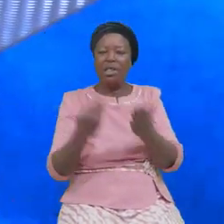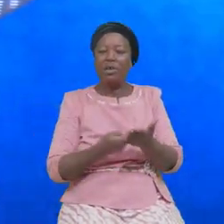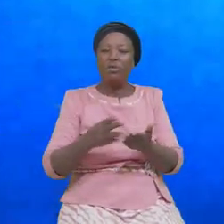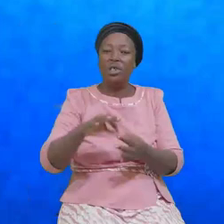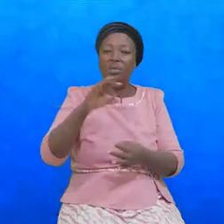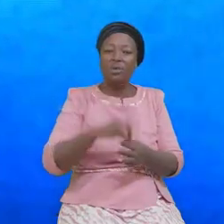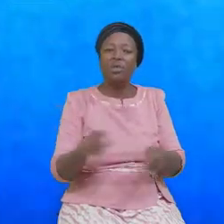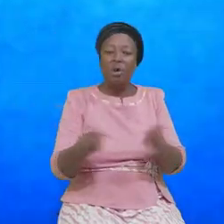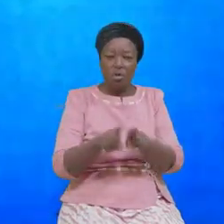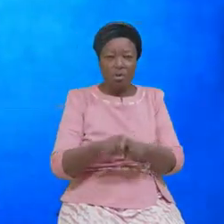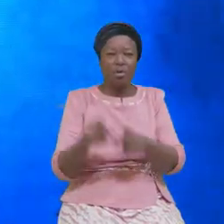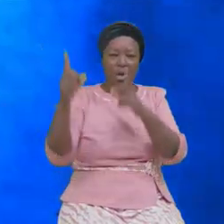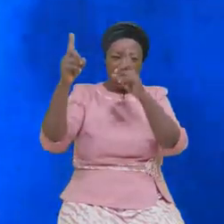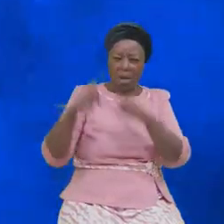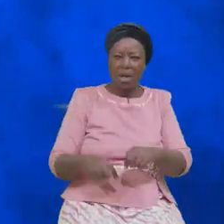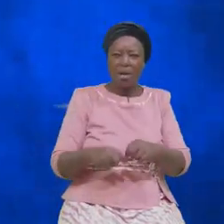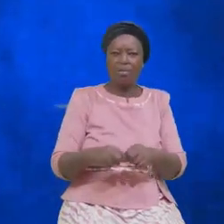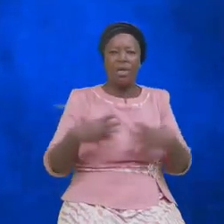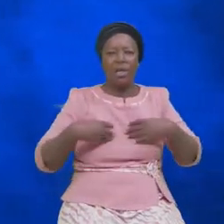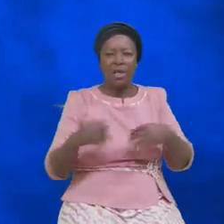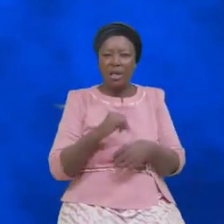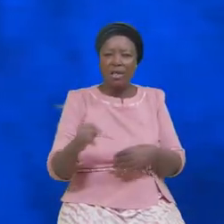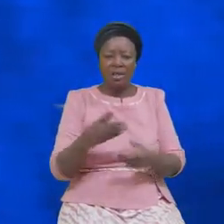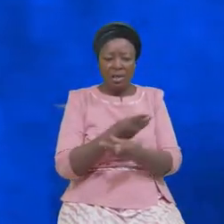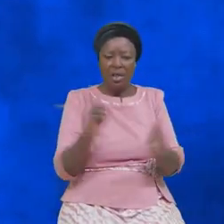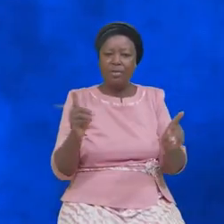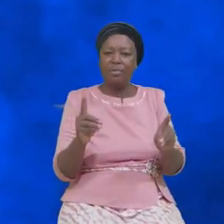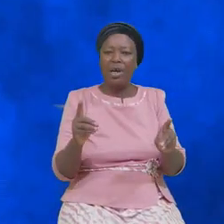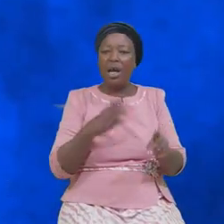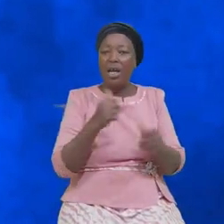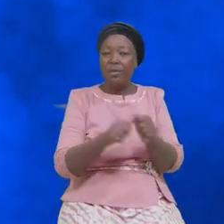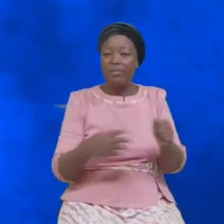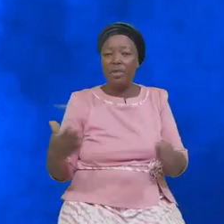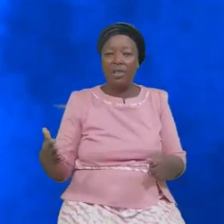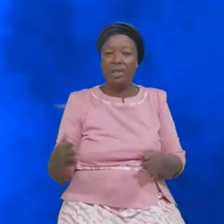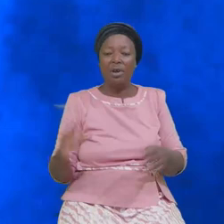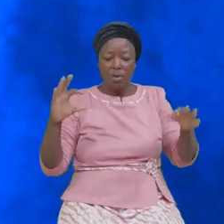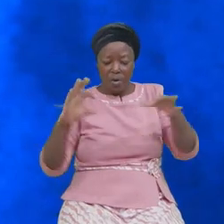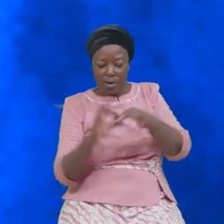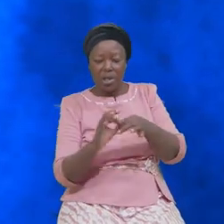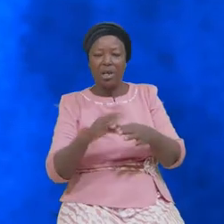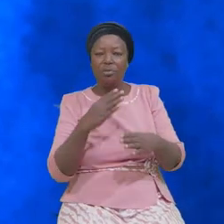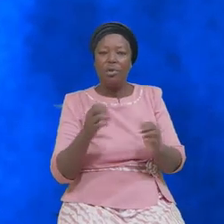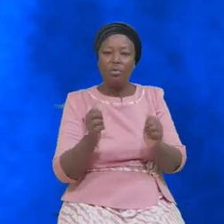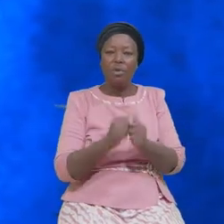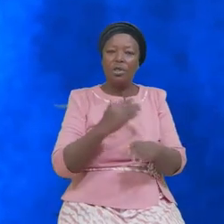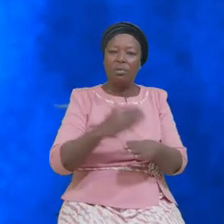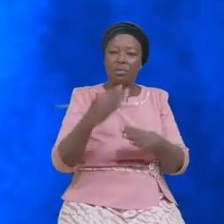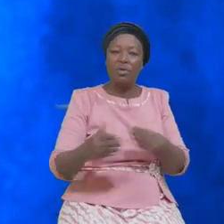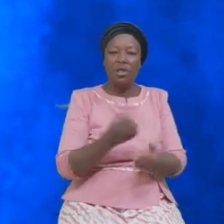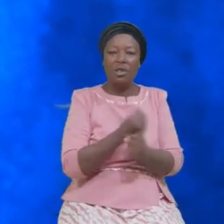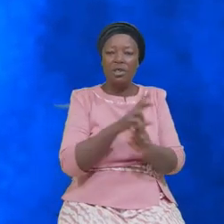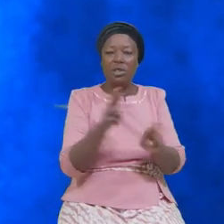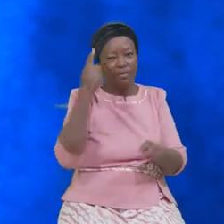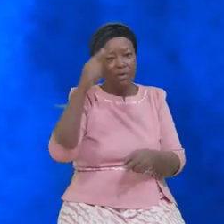Ghost also comes. Healing, deliverance, everything connected with total redemption for your spirit,